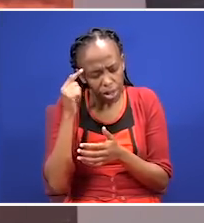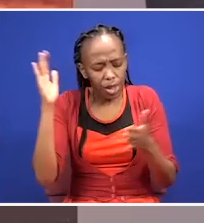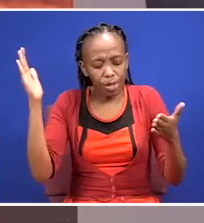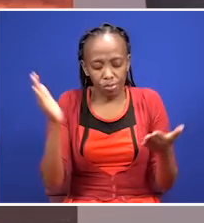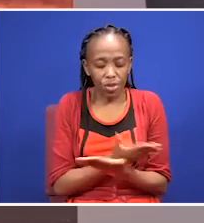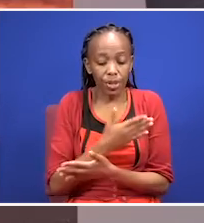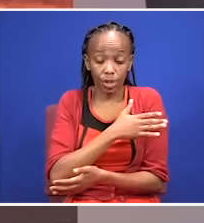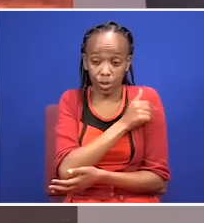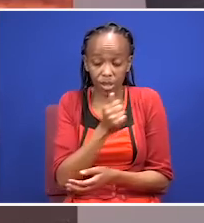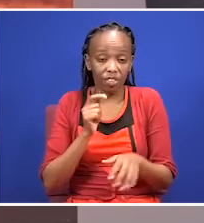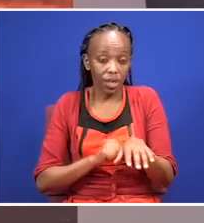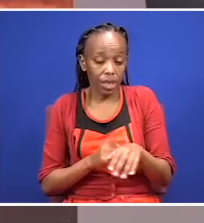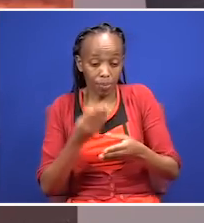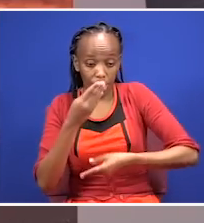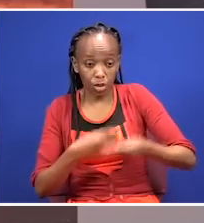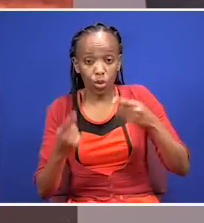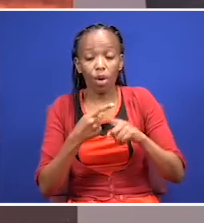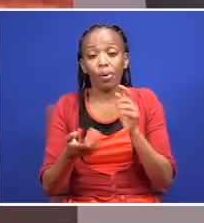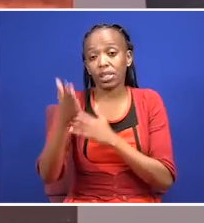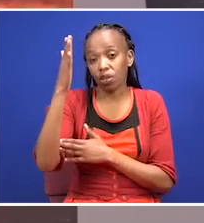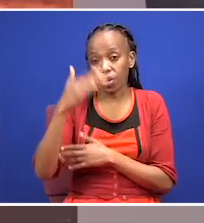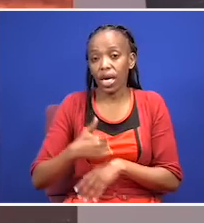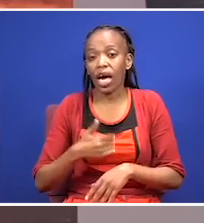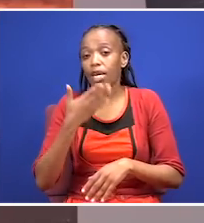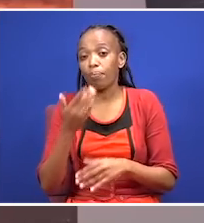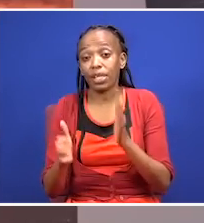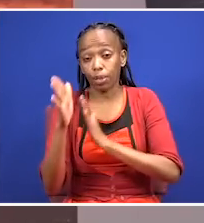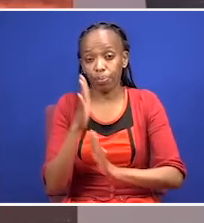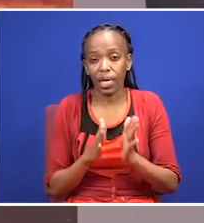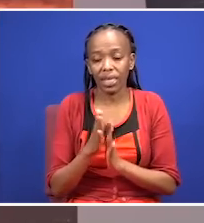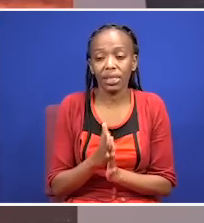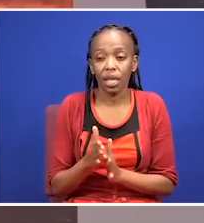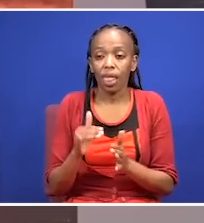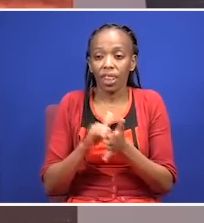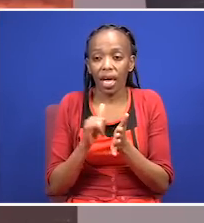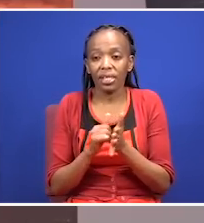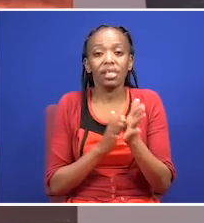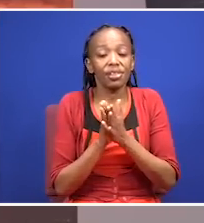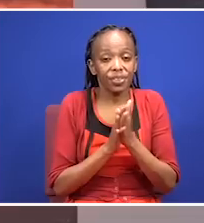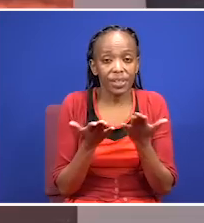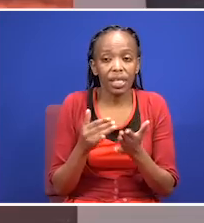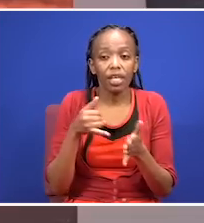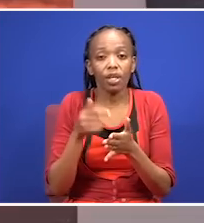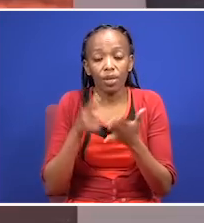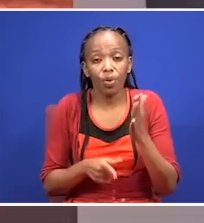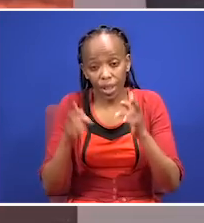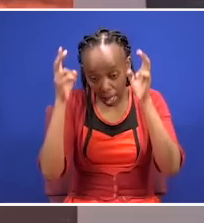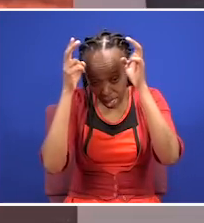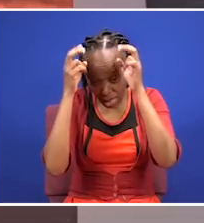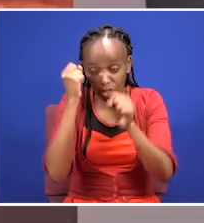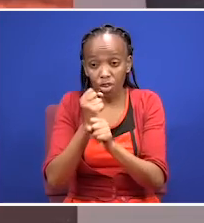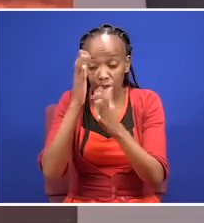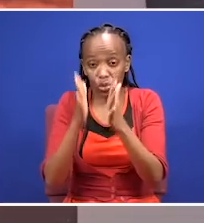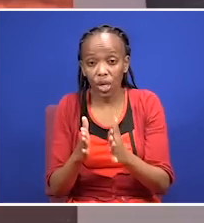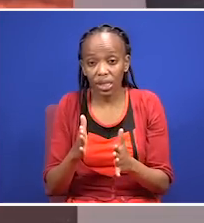dreamer when they sold him but god had better plans which interestingly included the evildoers